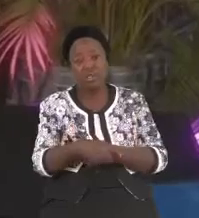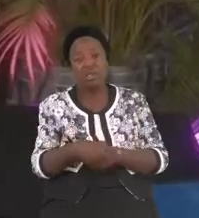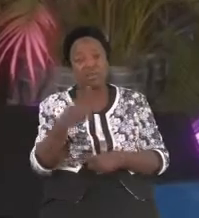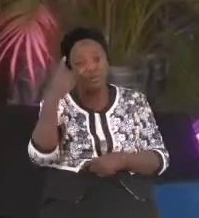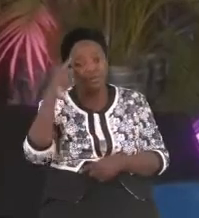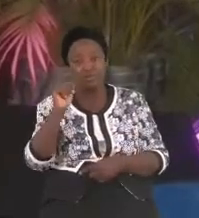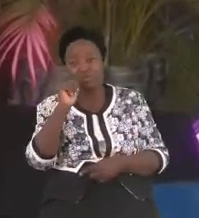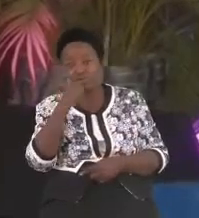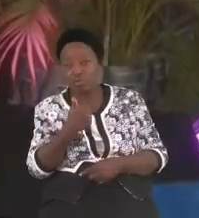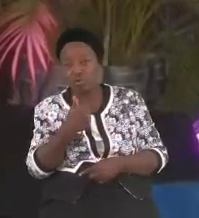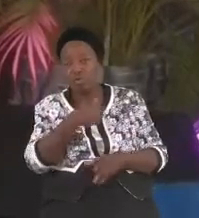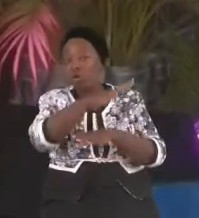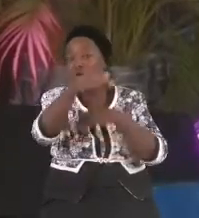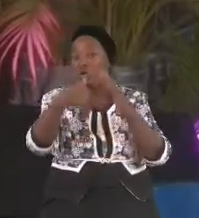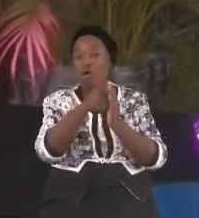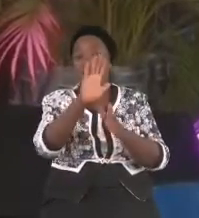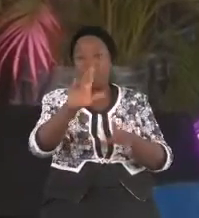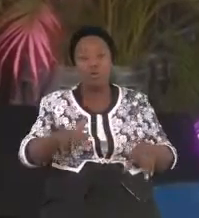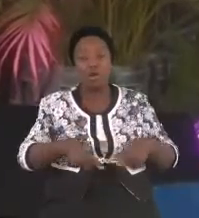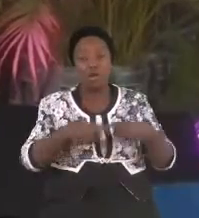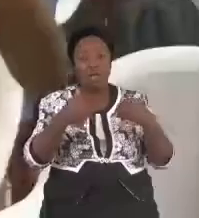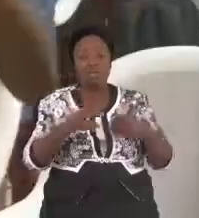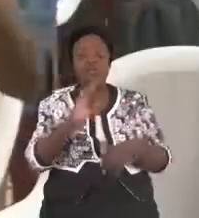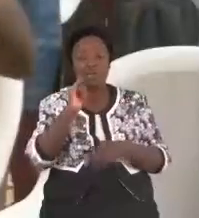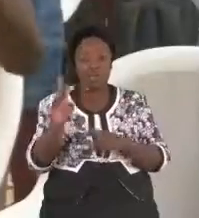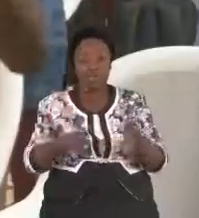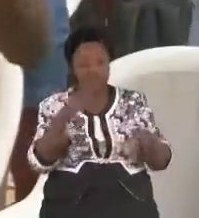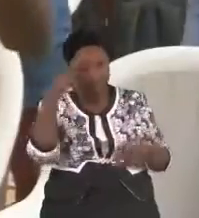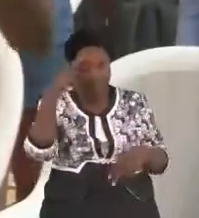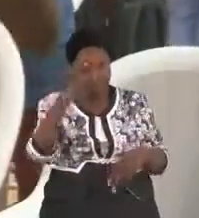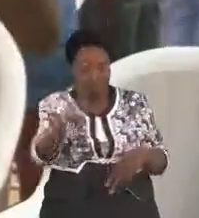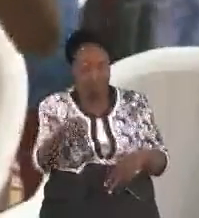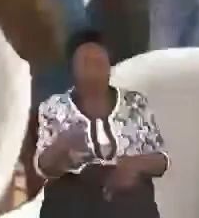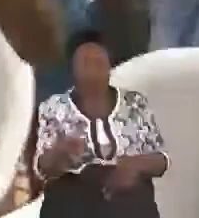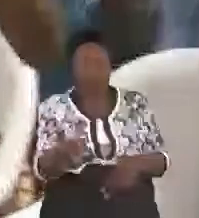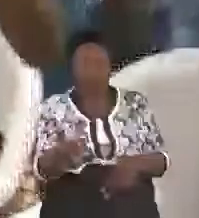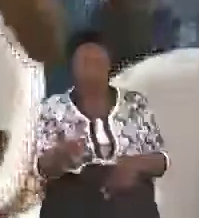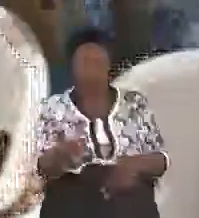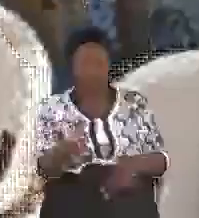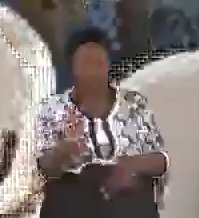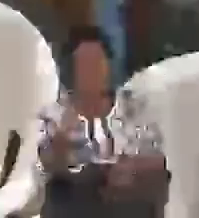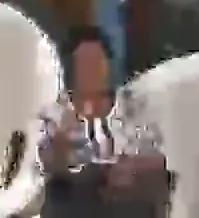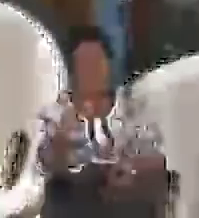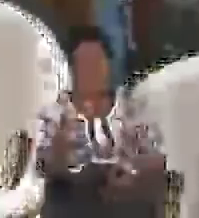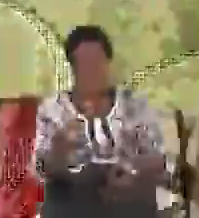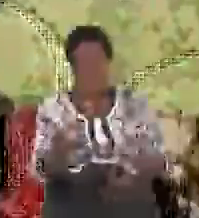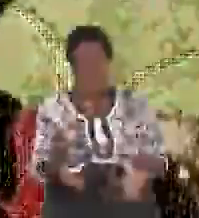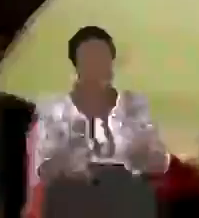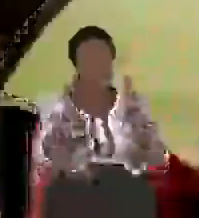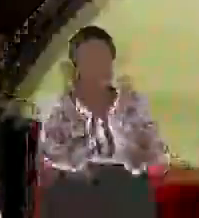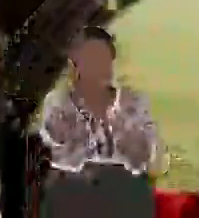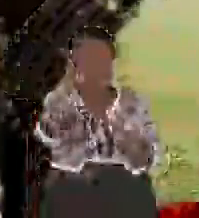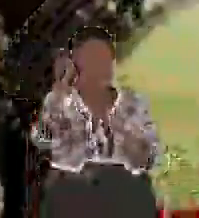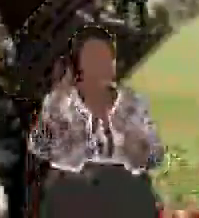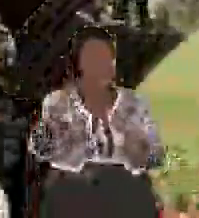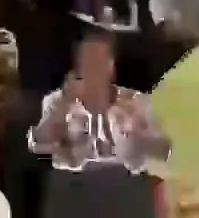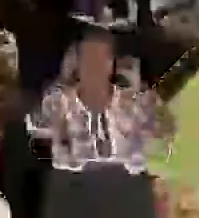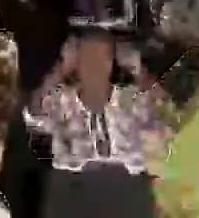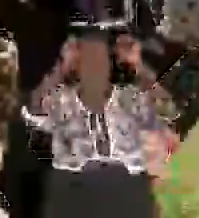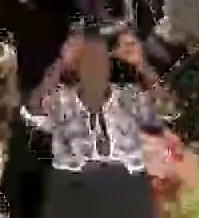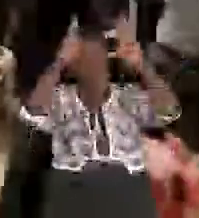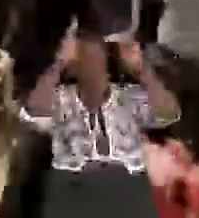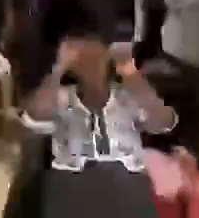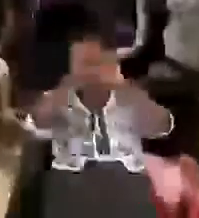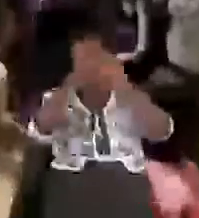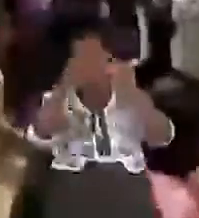for your life available for you where are you rest of that and father in the mighty name of